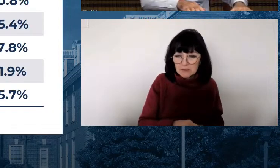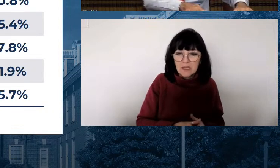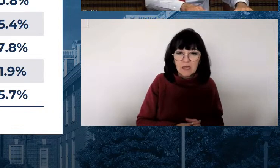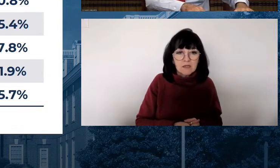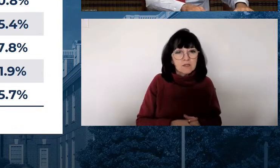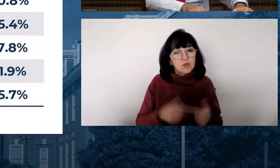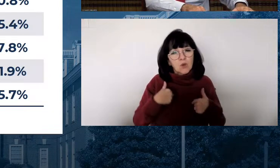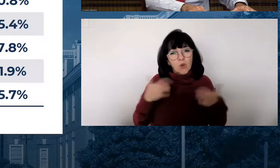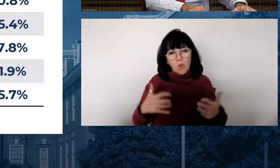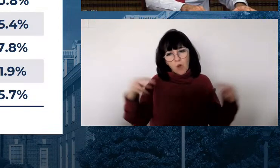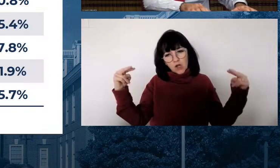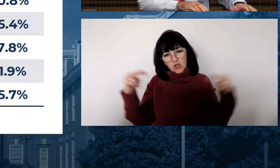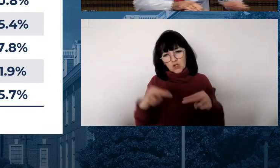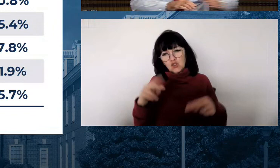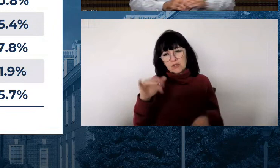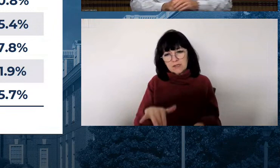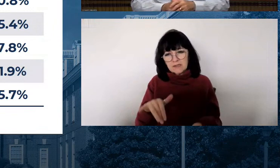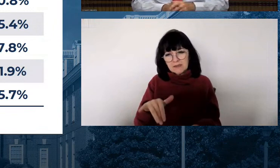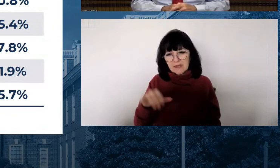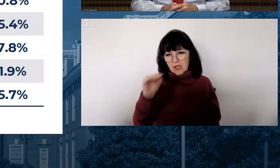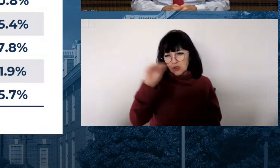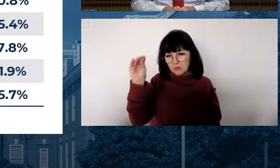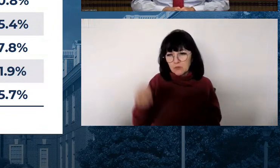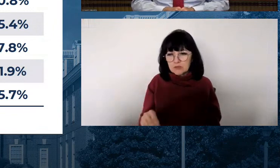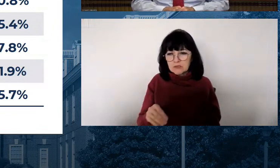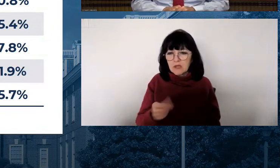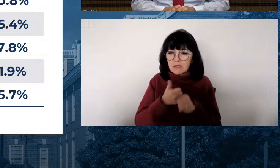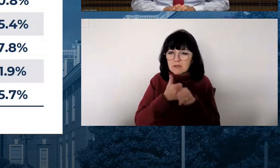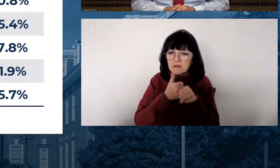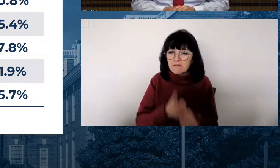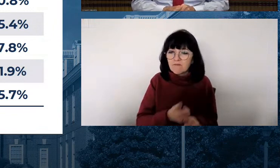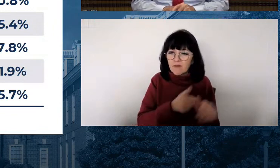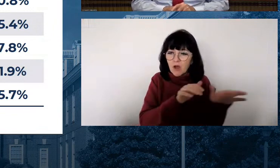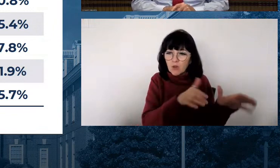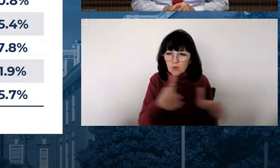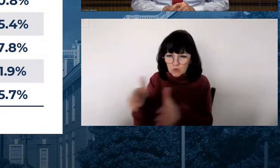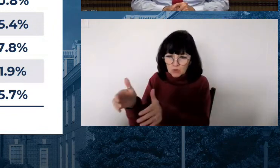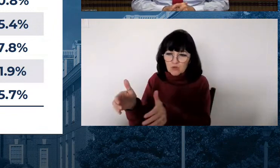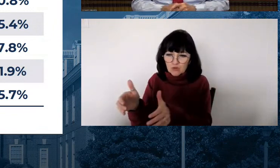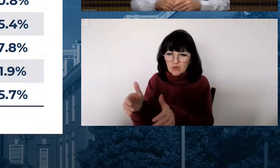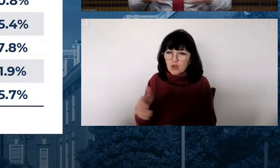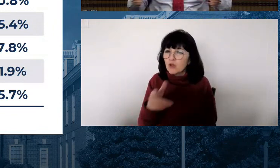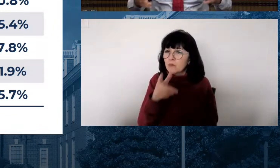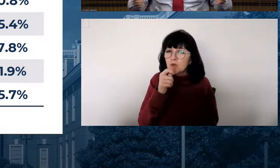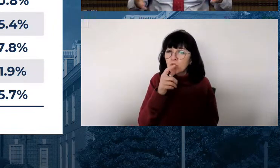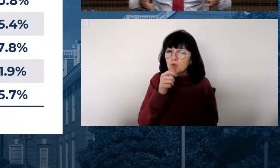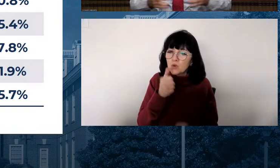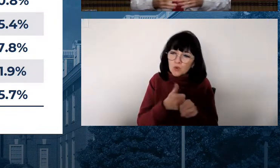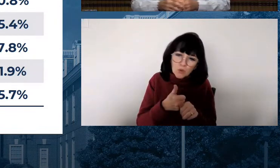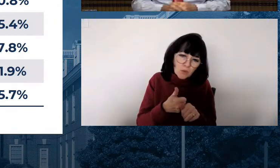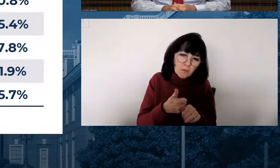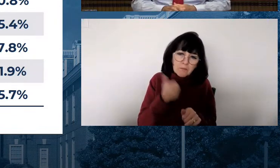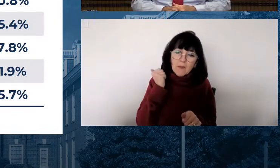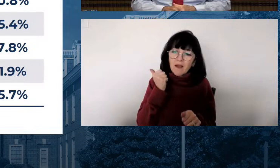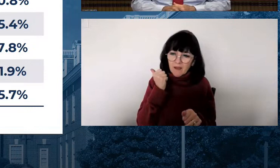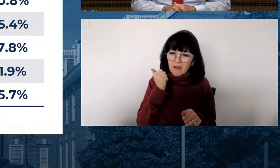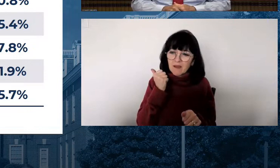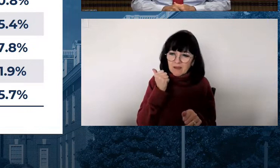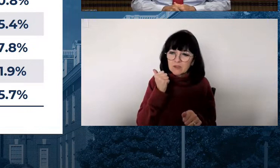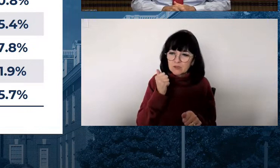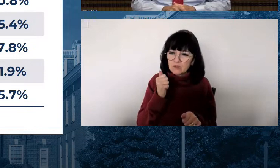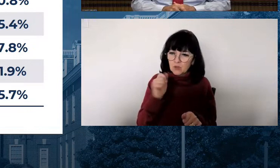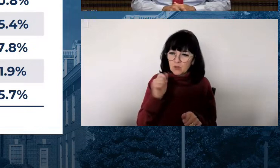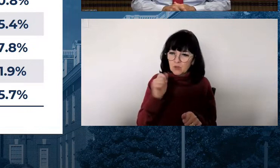those rates by group, and you can see that the group that's really lagging behind and where there's a lot of room for